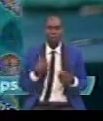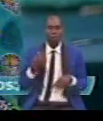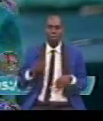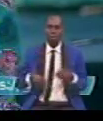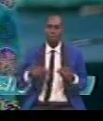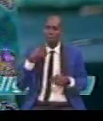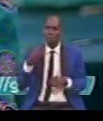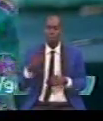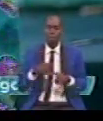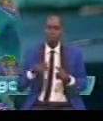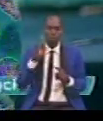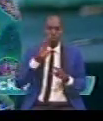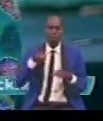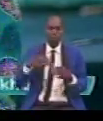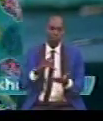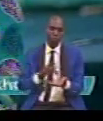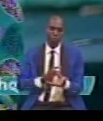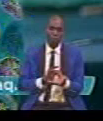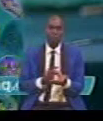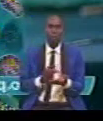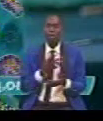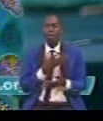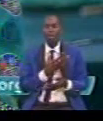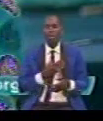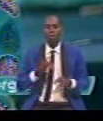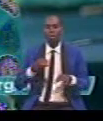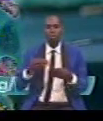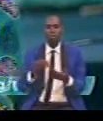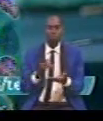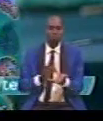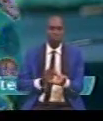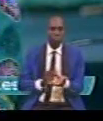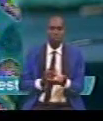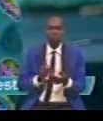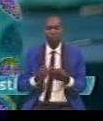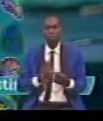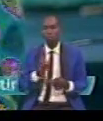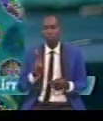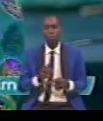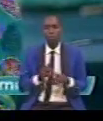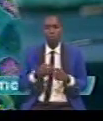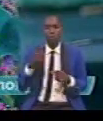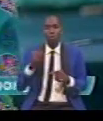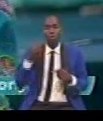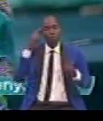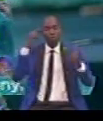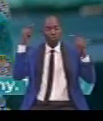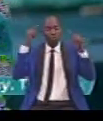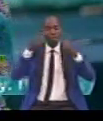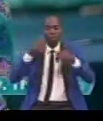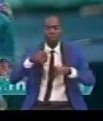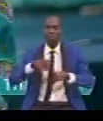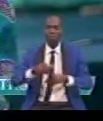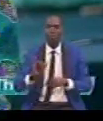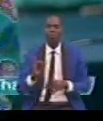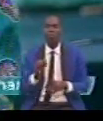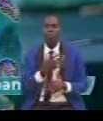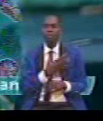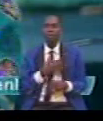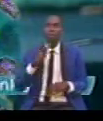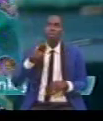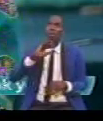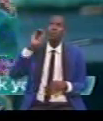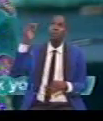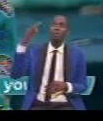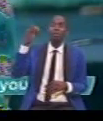you, but we'll give you medication. So they gave me the medicine, but the head still continued. So by God's grace, in